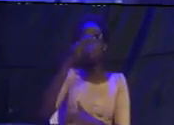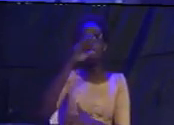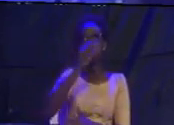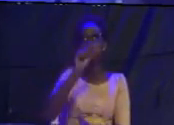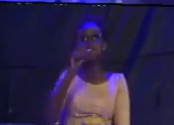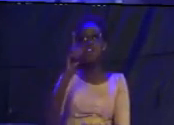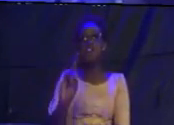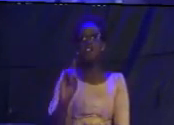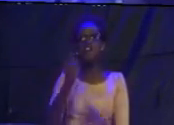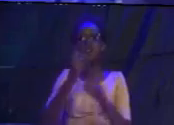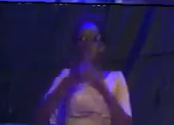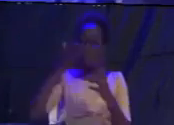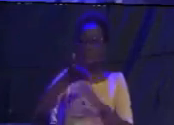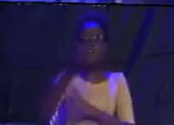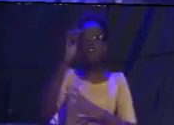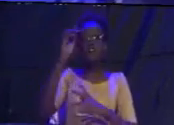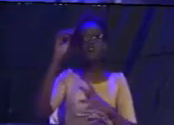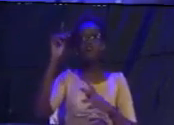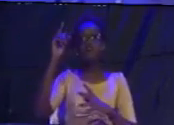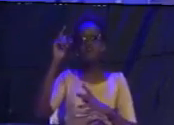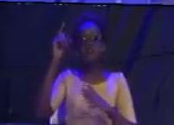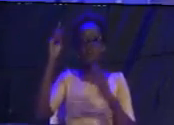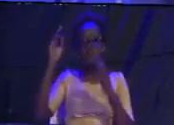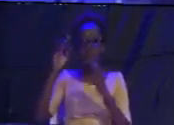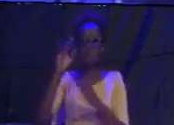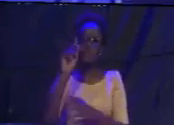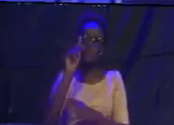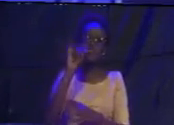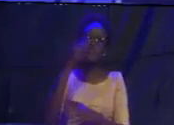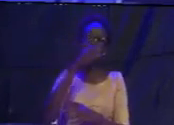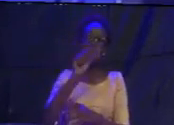example, for you to come from Cameroon